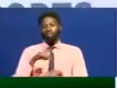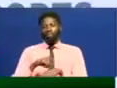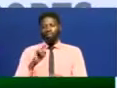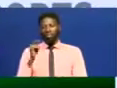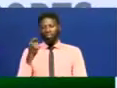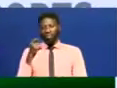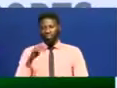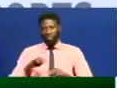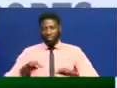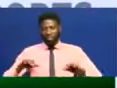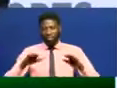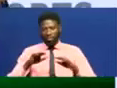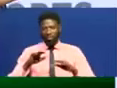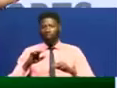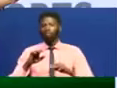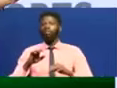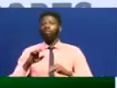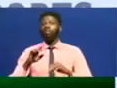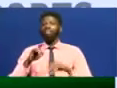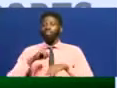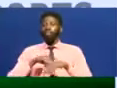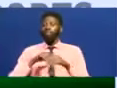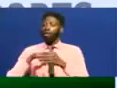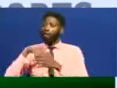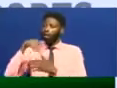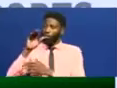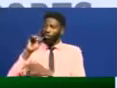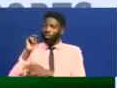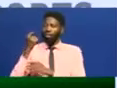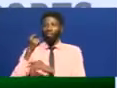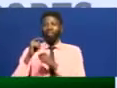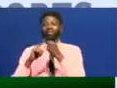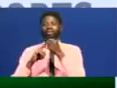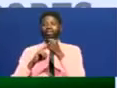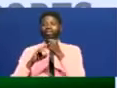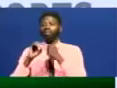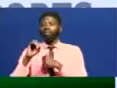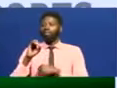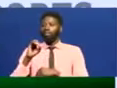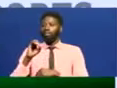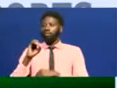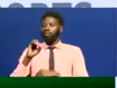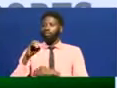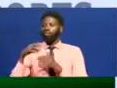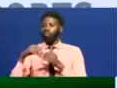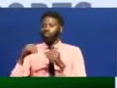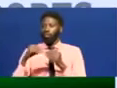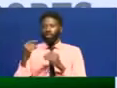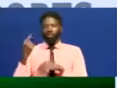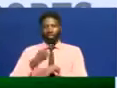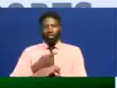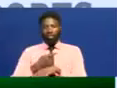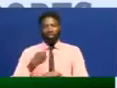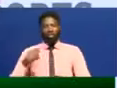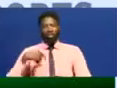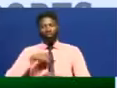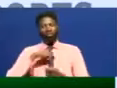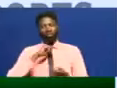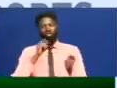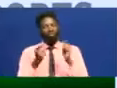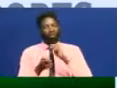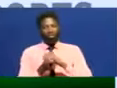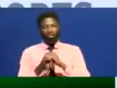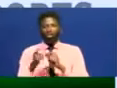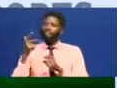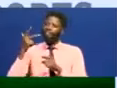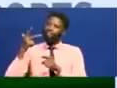day. And when you get out of Kenya, $60 a day. This scheme has revised that by